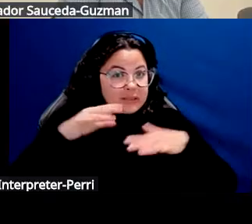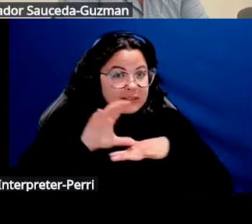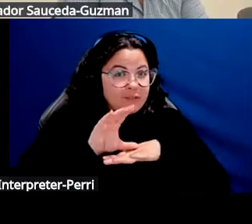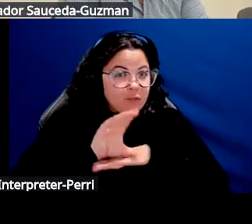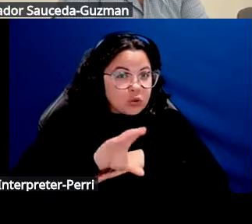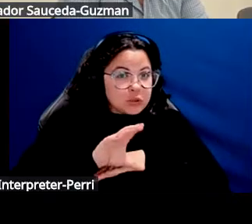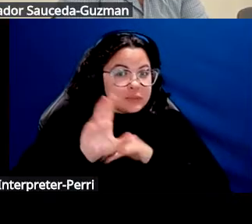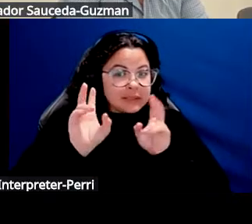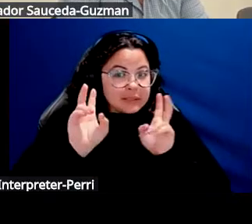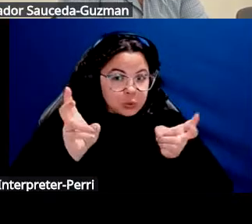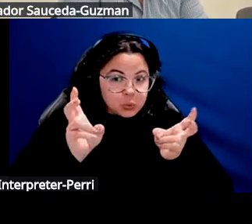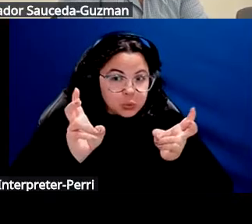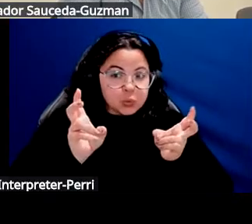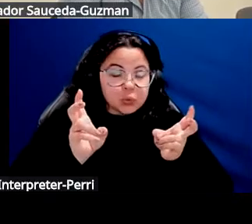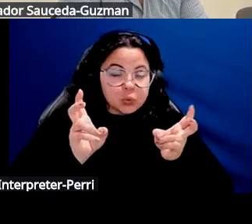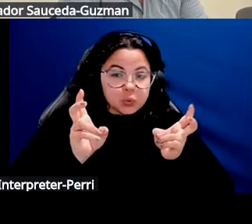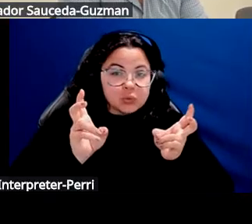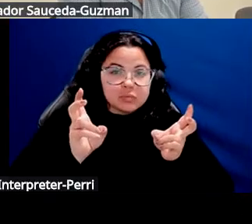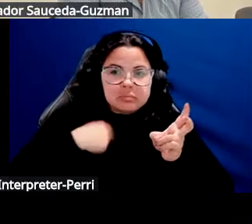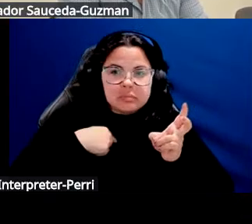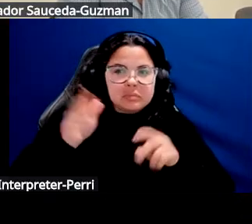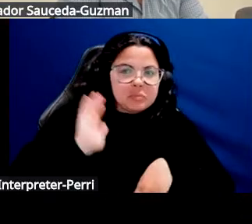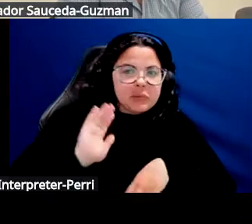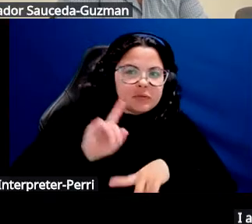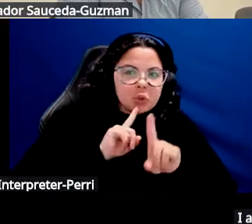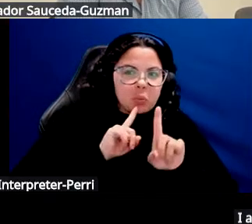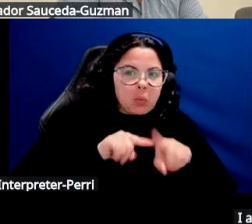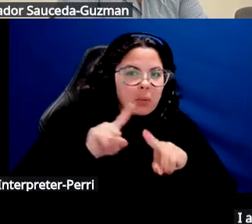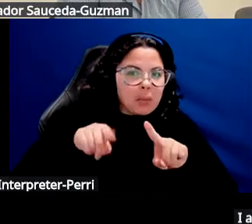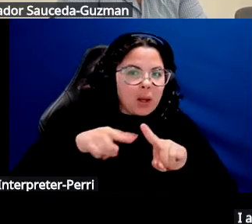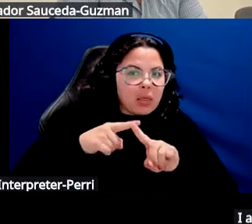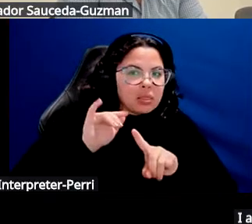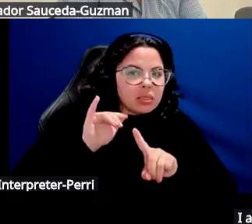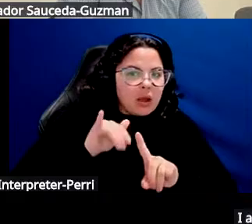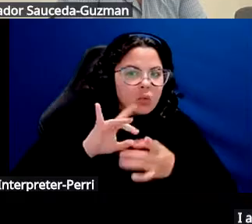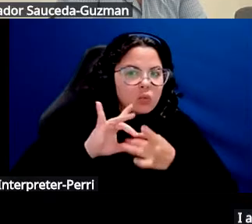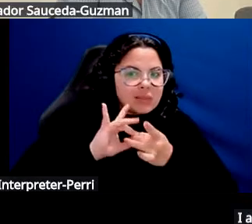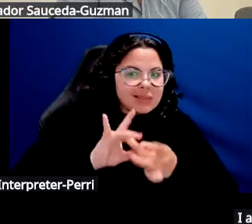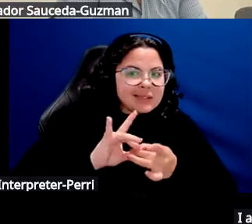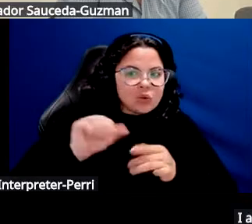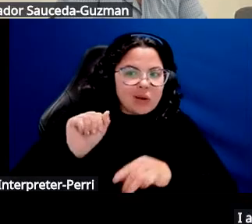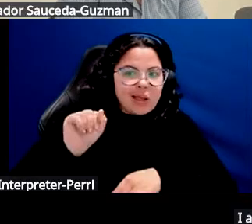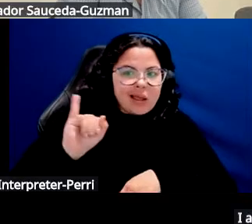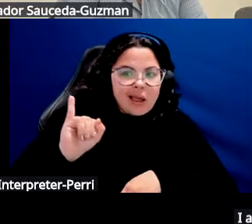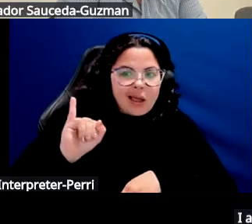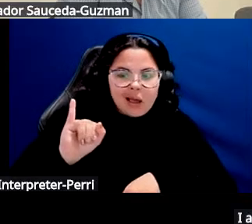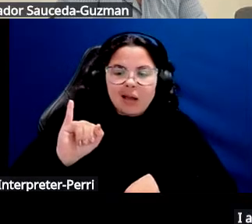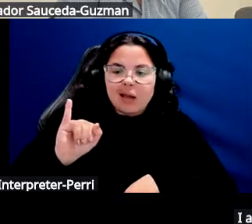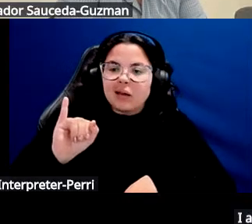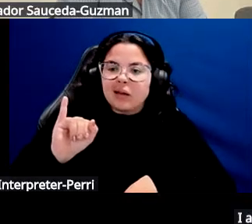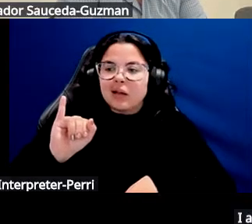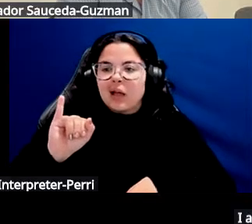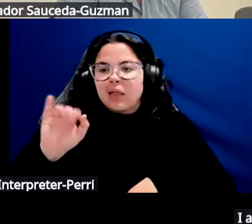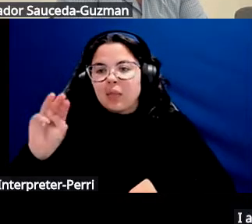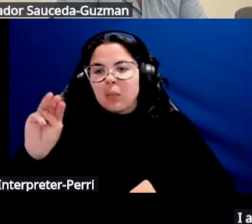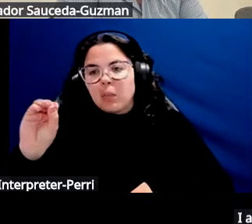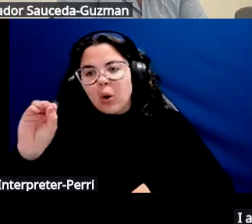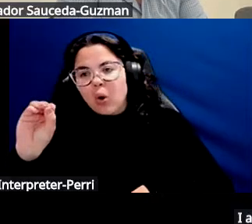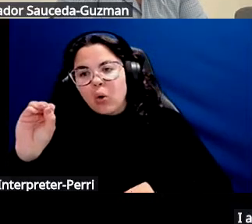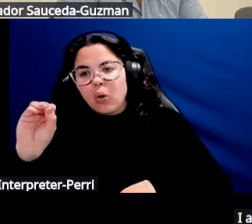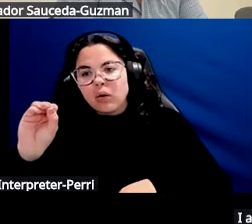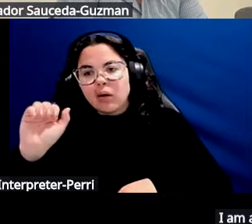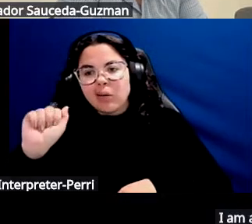issues. I've previously reported on that as it relates to AI Warehouse and the Mo